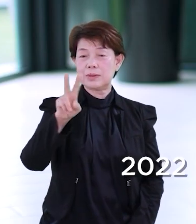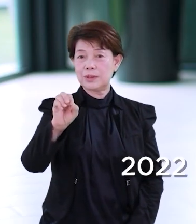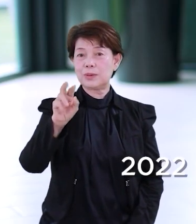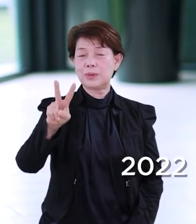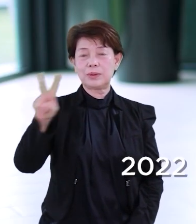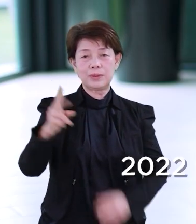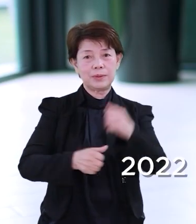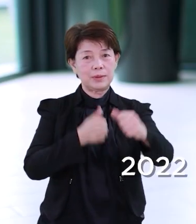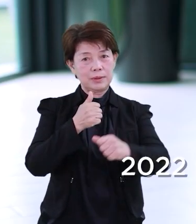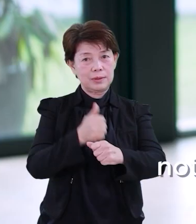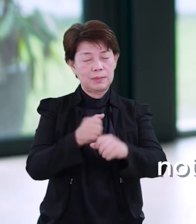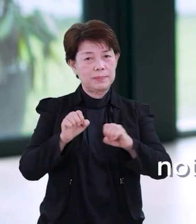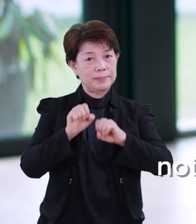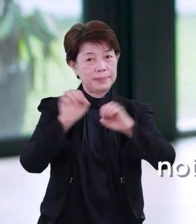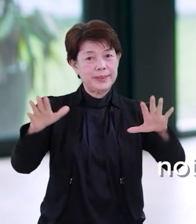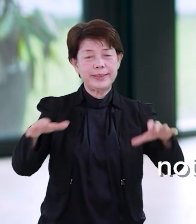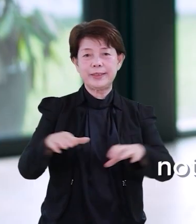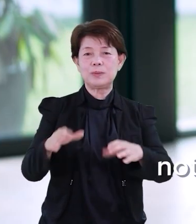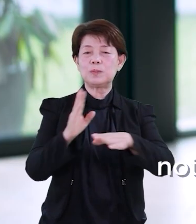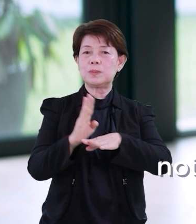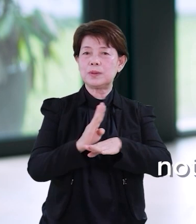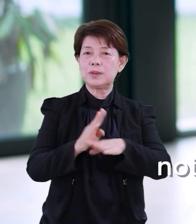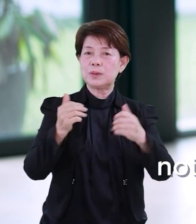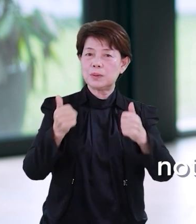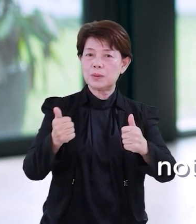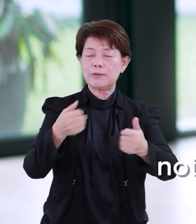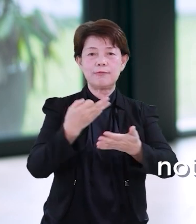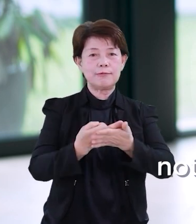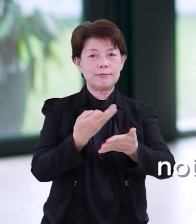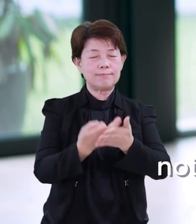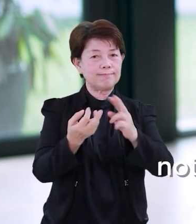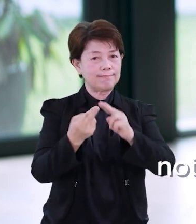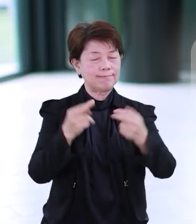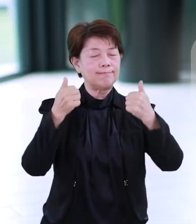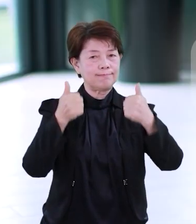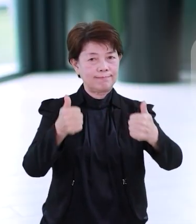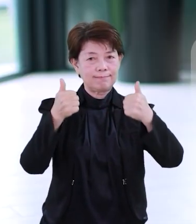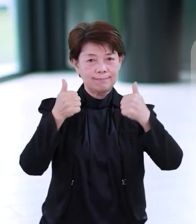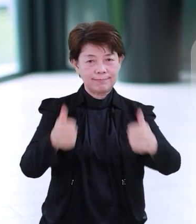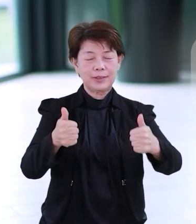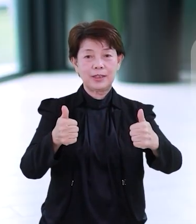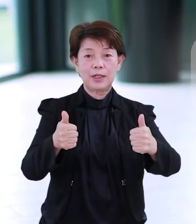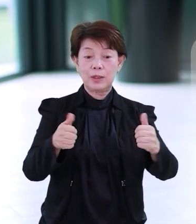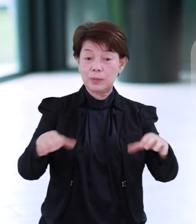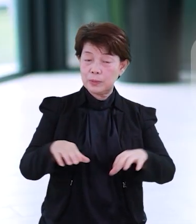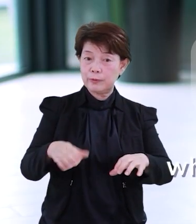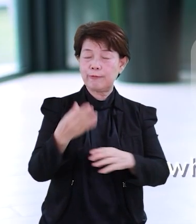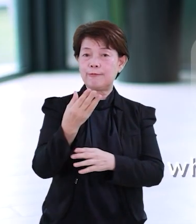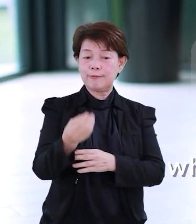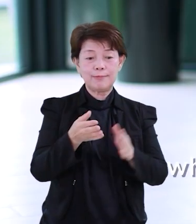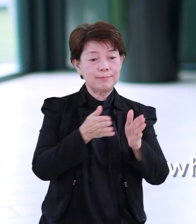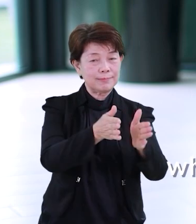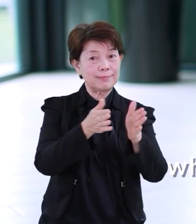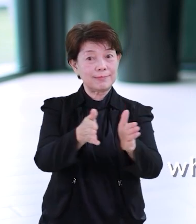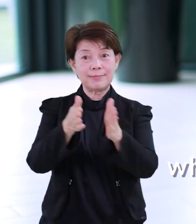2022 was a solid performance. Not only did we give good financial results, but also we implemented few things which were in